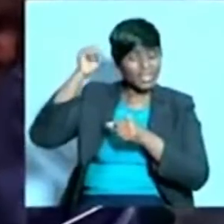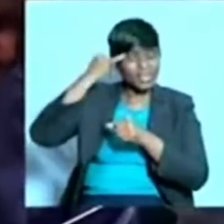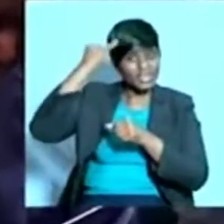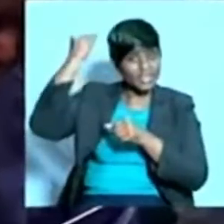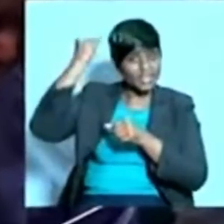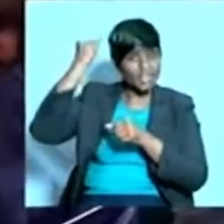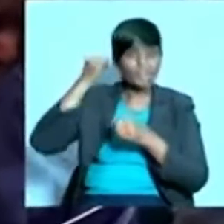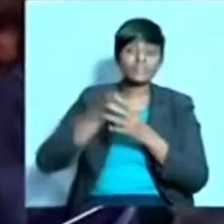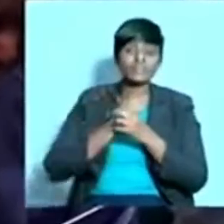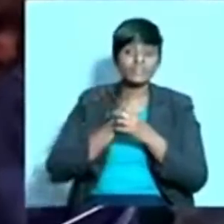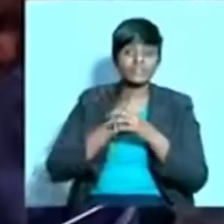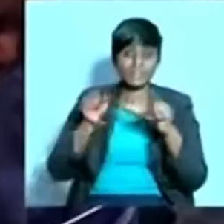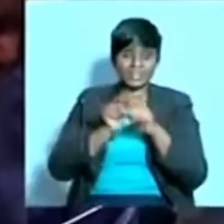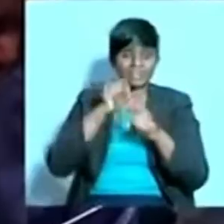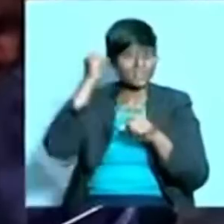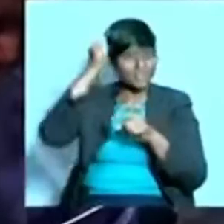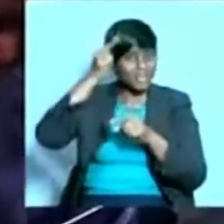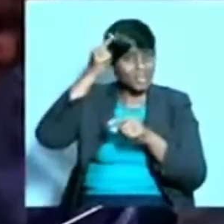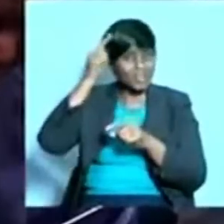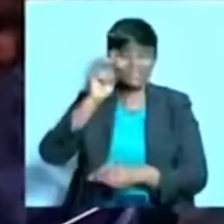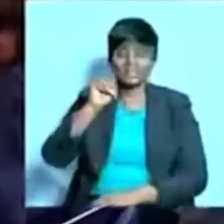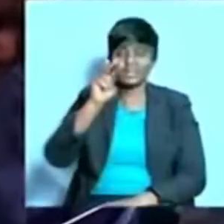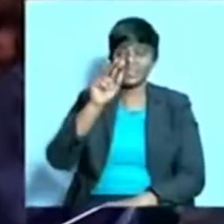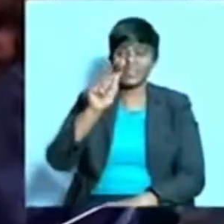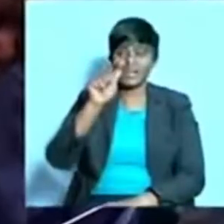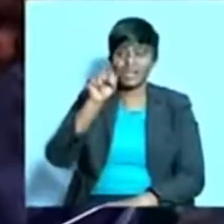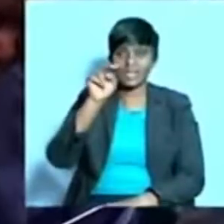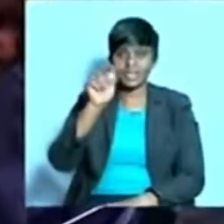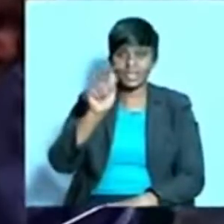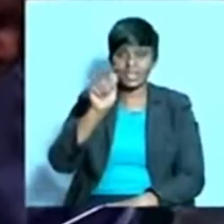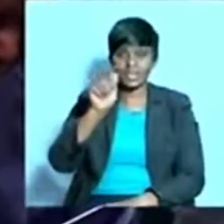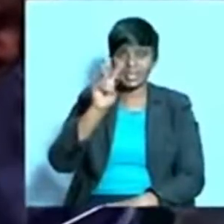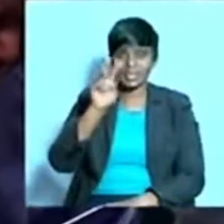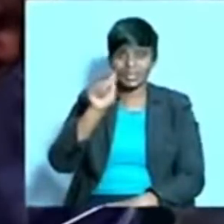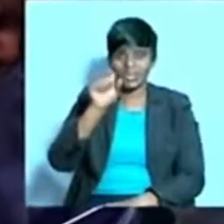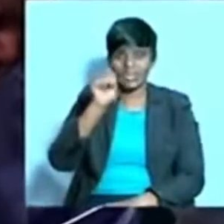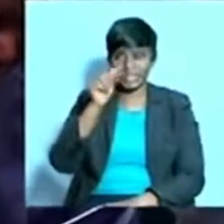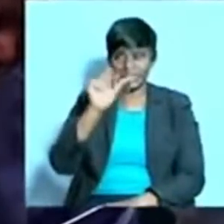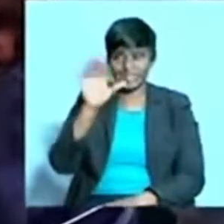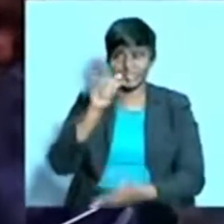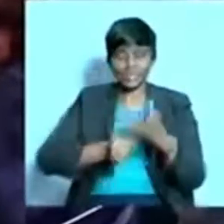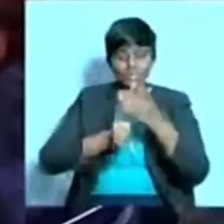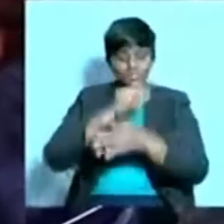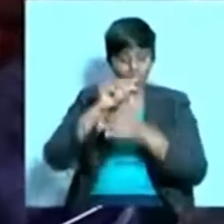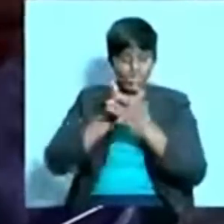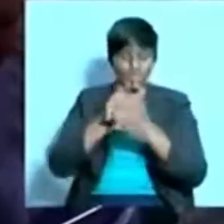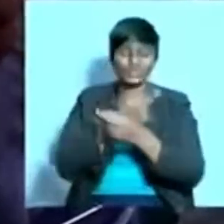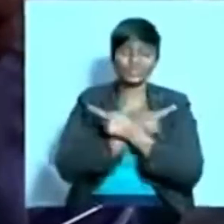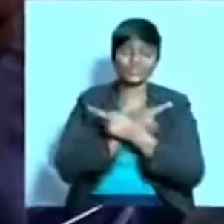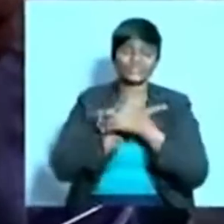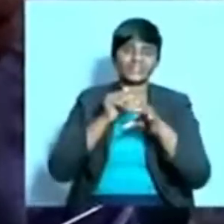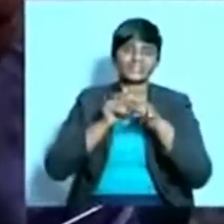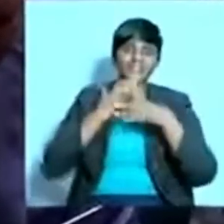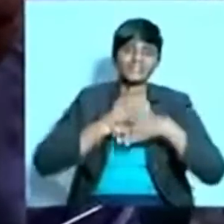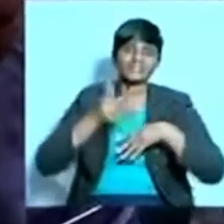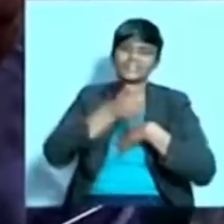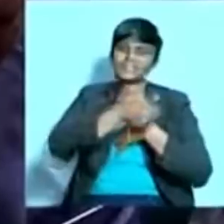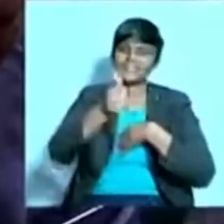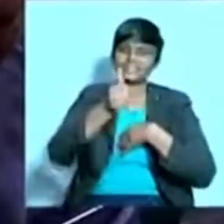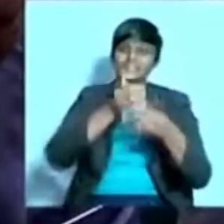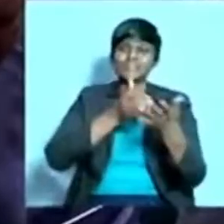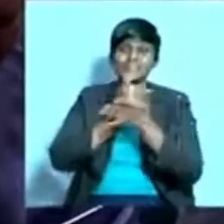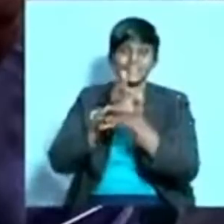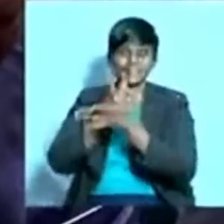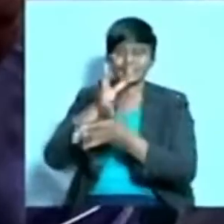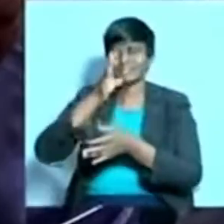following Levi Patrick Mwanawasa, may their souls in peace. Were they in